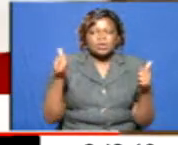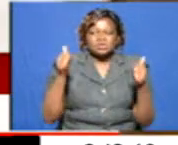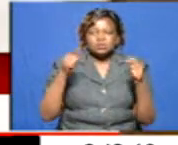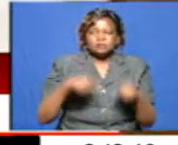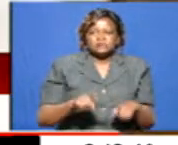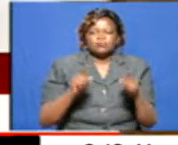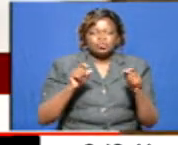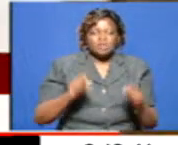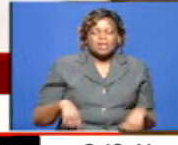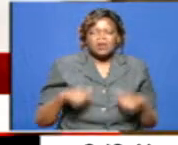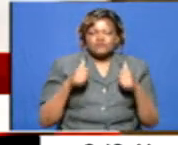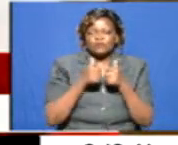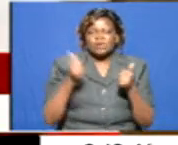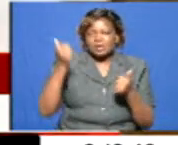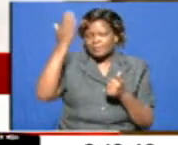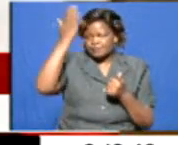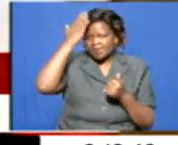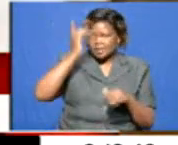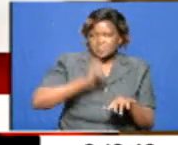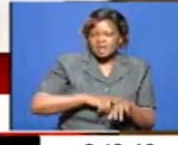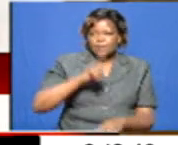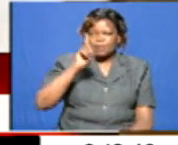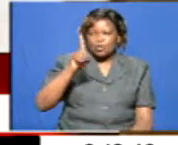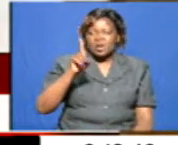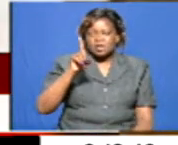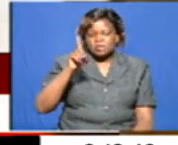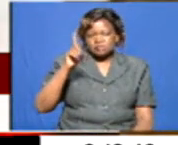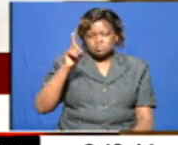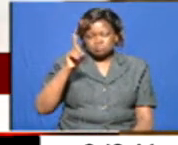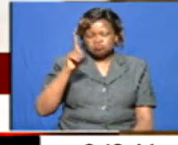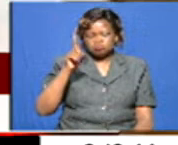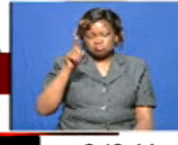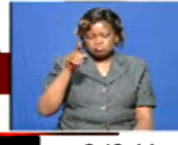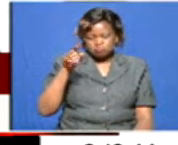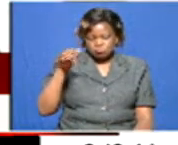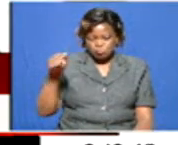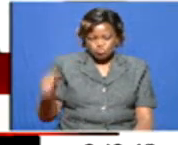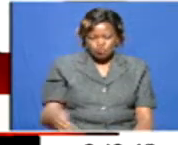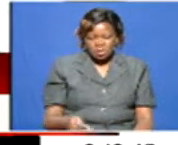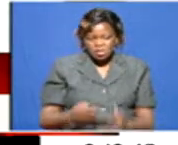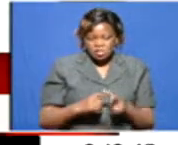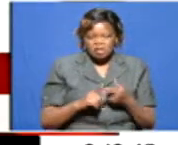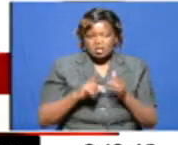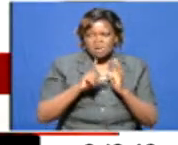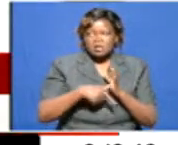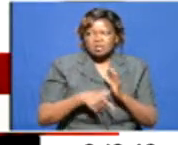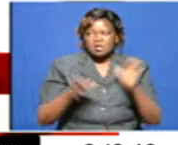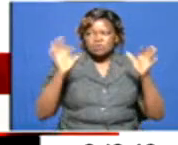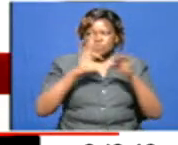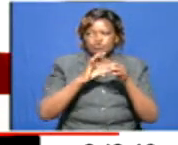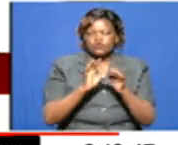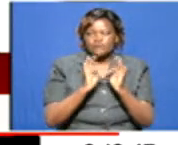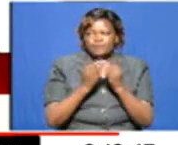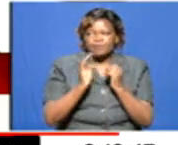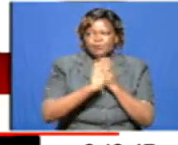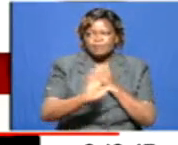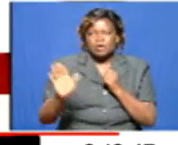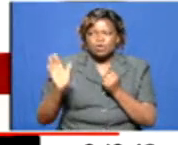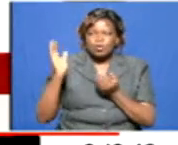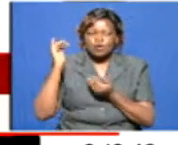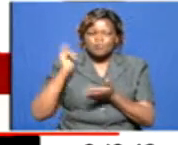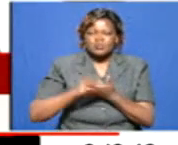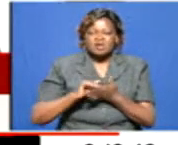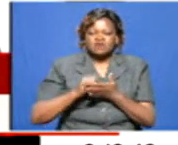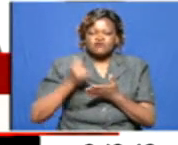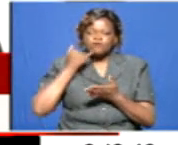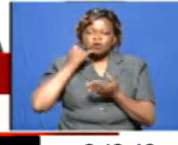alive in Mwingi on Monday at 1 a.m. and later reunited with his family. We are hoping that Safaricom Limited will